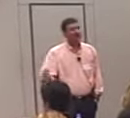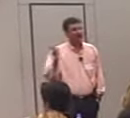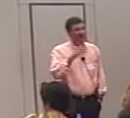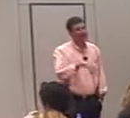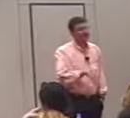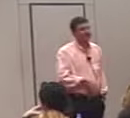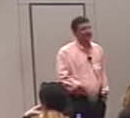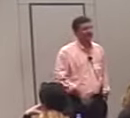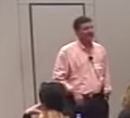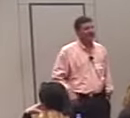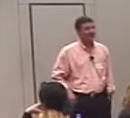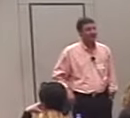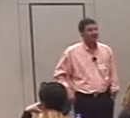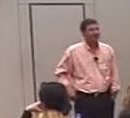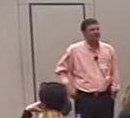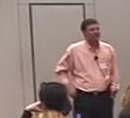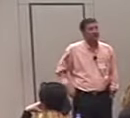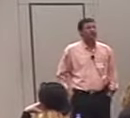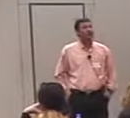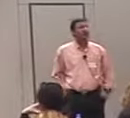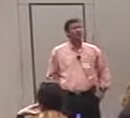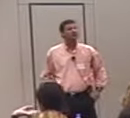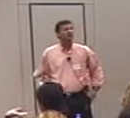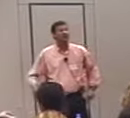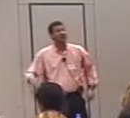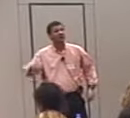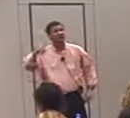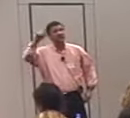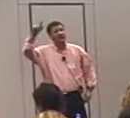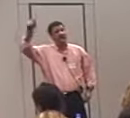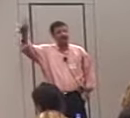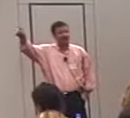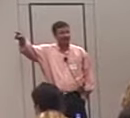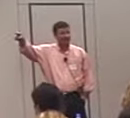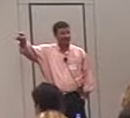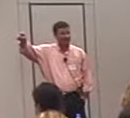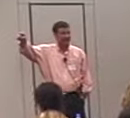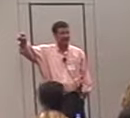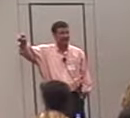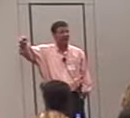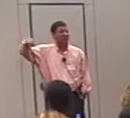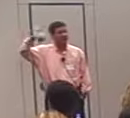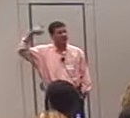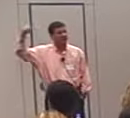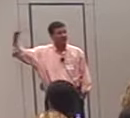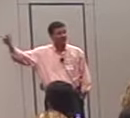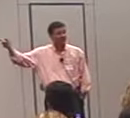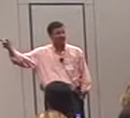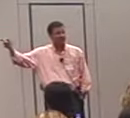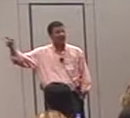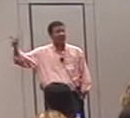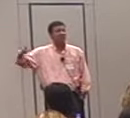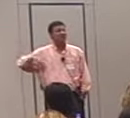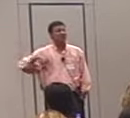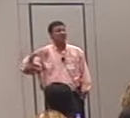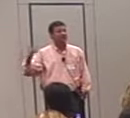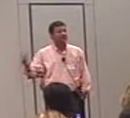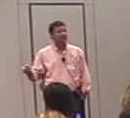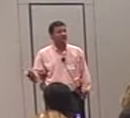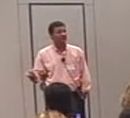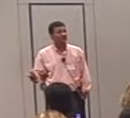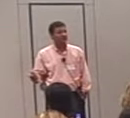them back tomorrow at the start of class. So you could do those during your study hall period at the end of the day, or take them home and do them. She